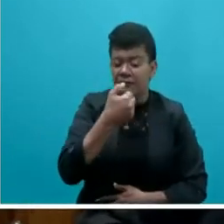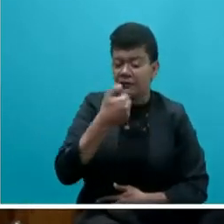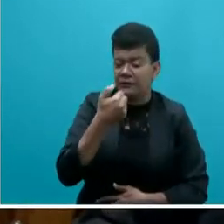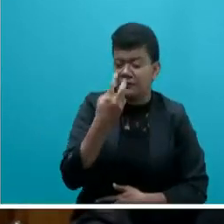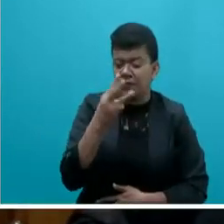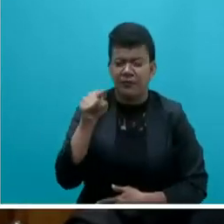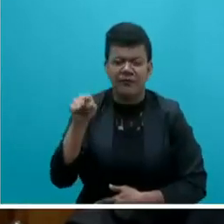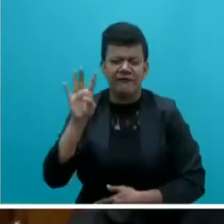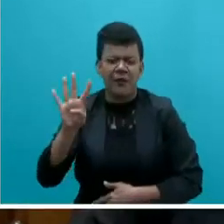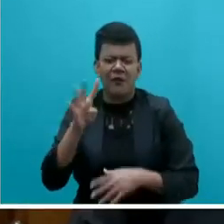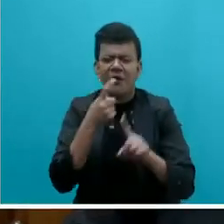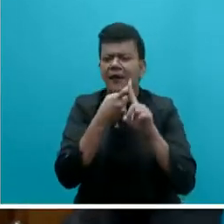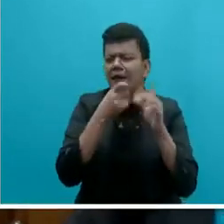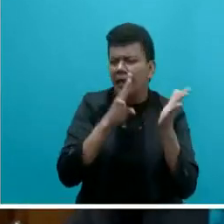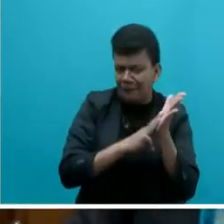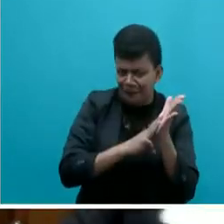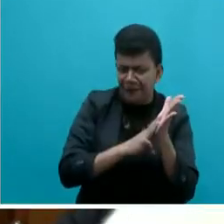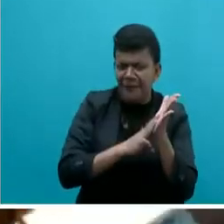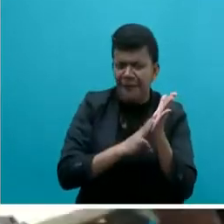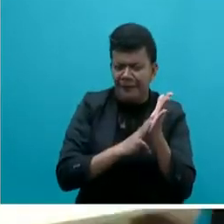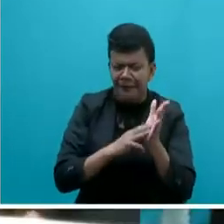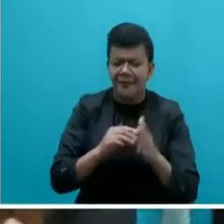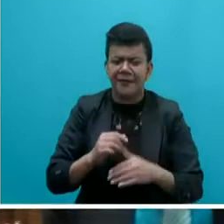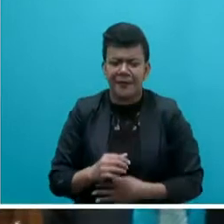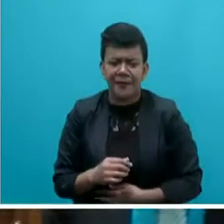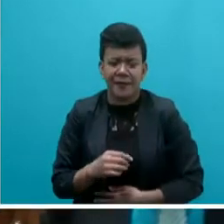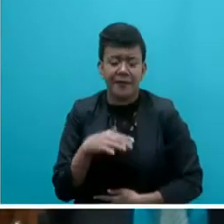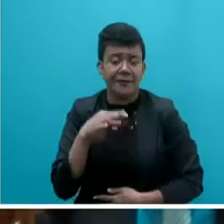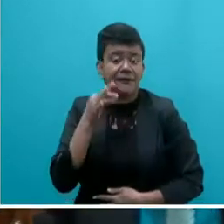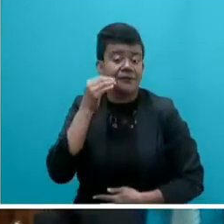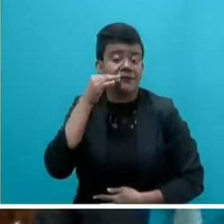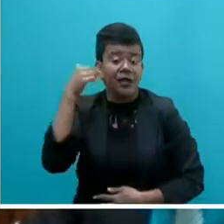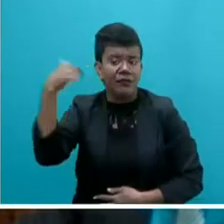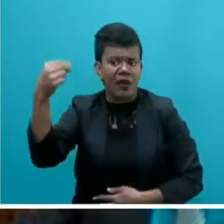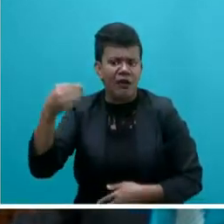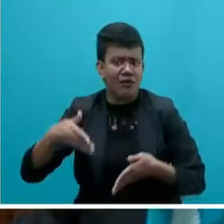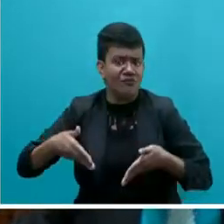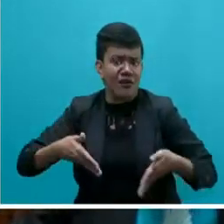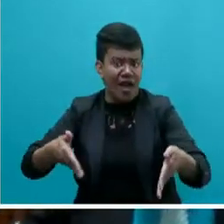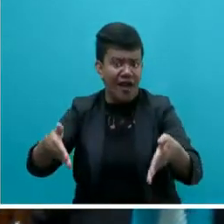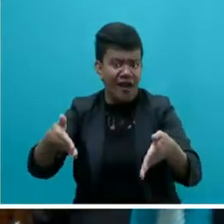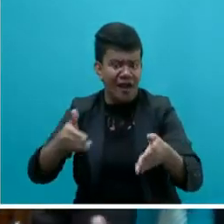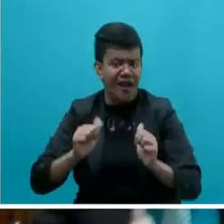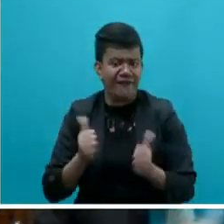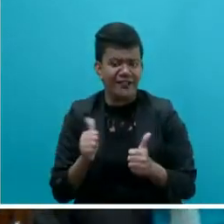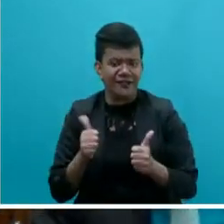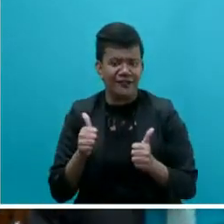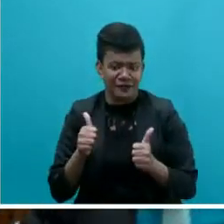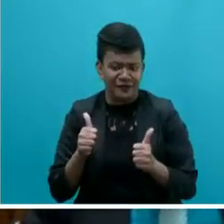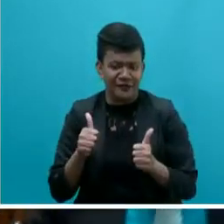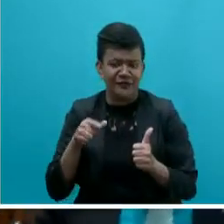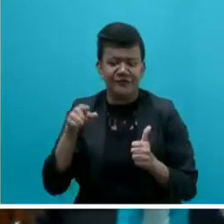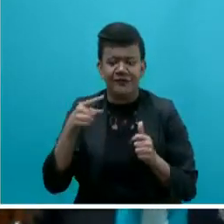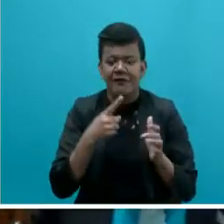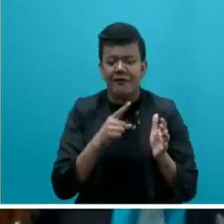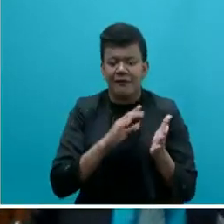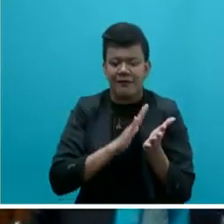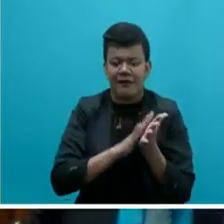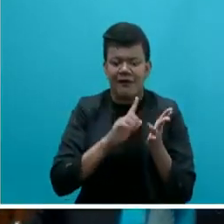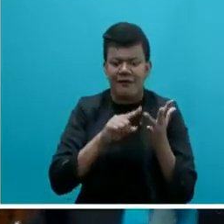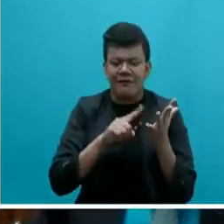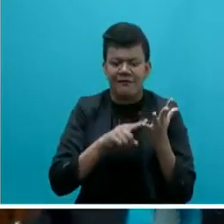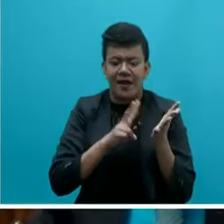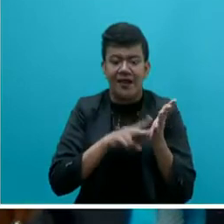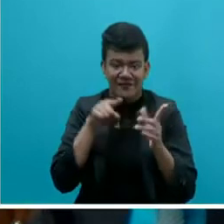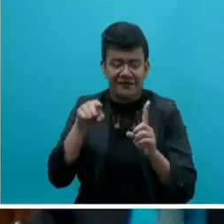Dredging, creek desilting, Singatoka River completed, Nakawandra Creek completed, watershed management,